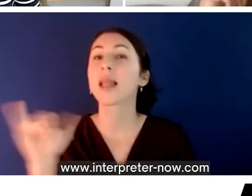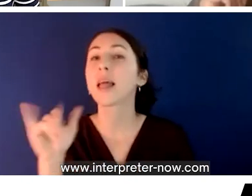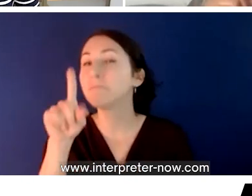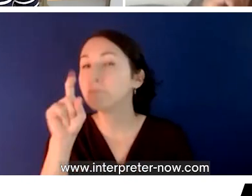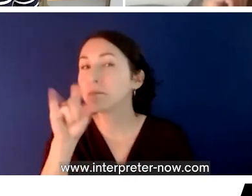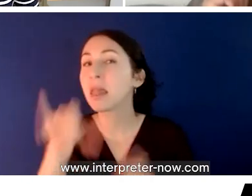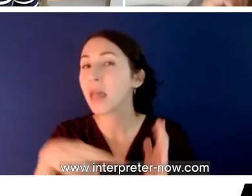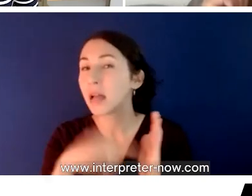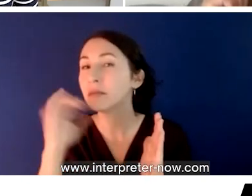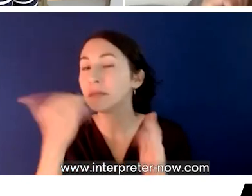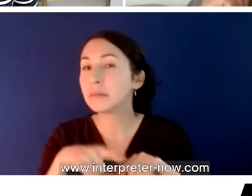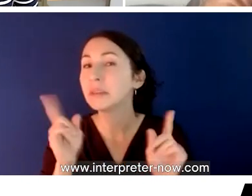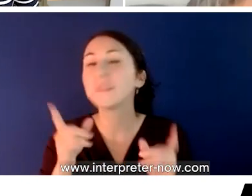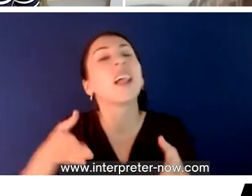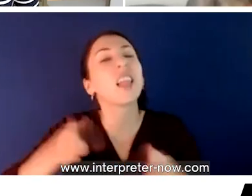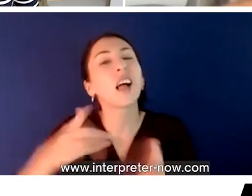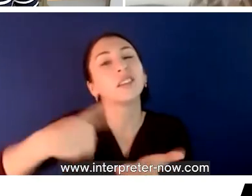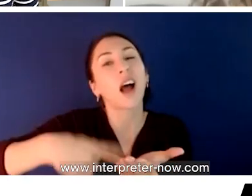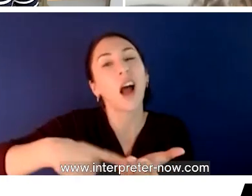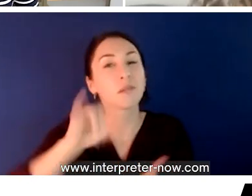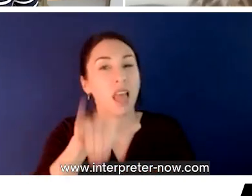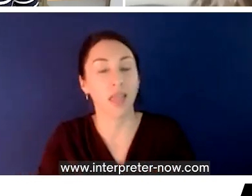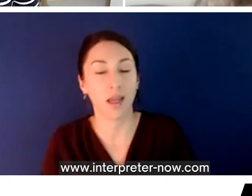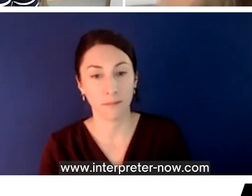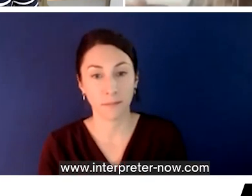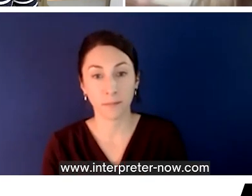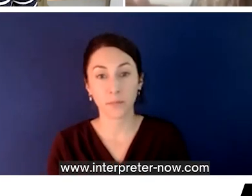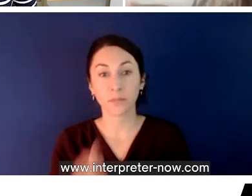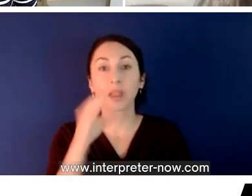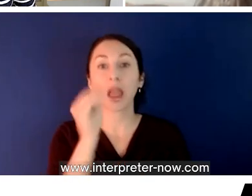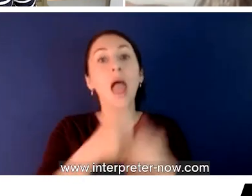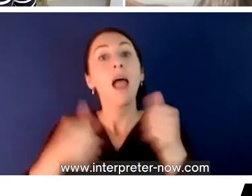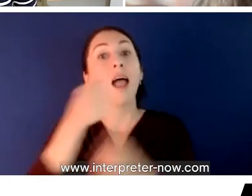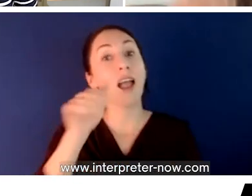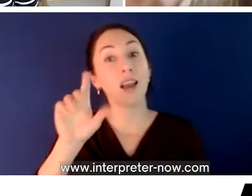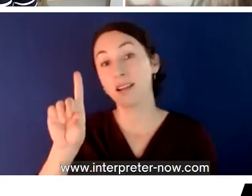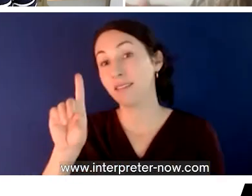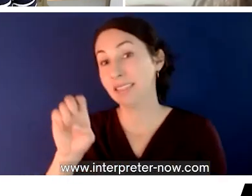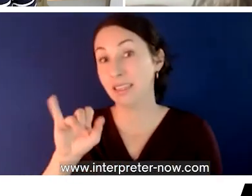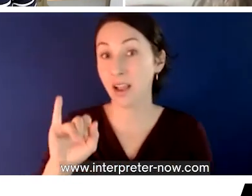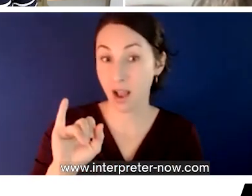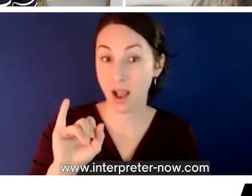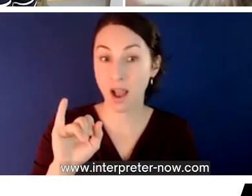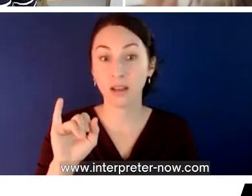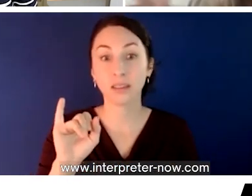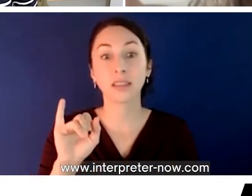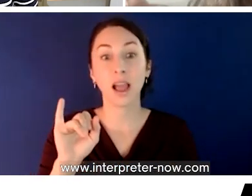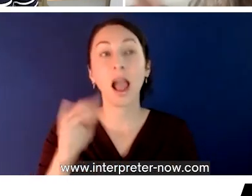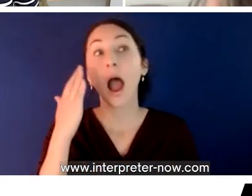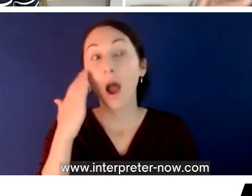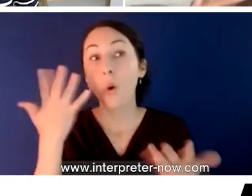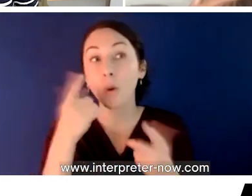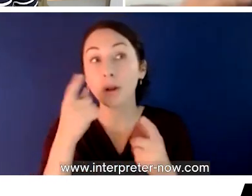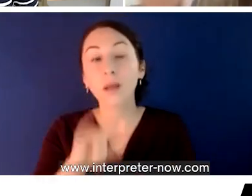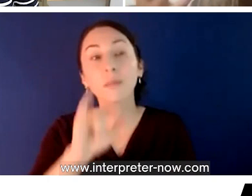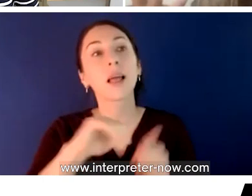top 3 piece of content read. And we're like, hey, this is different. Let's talk about it.